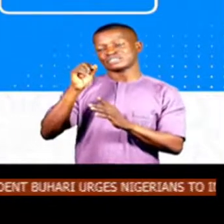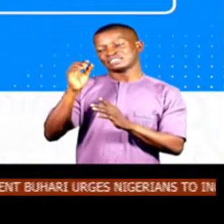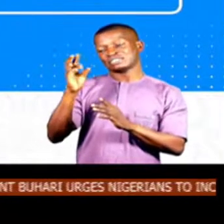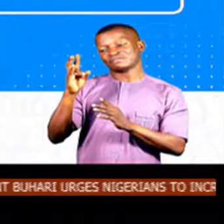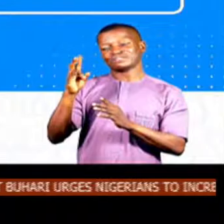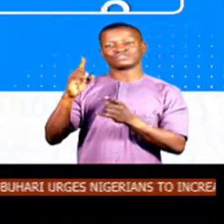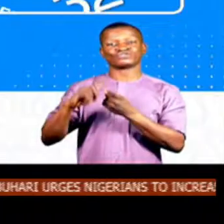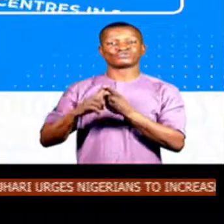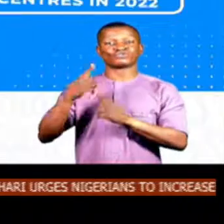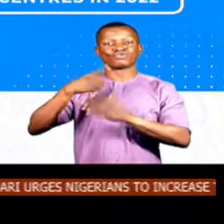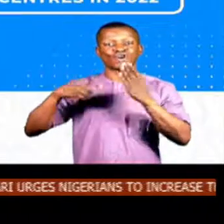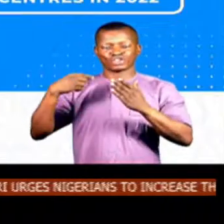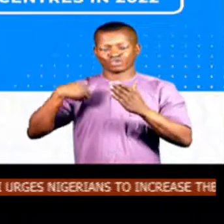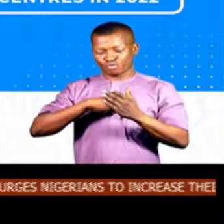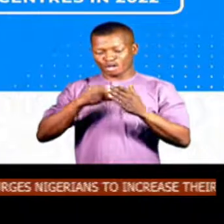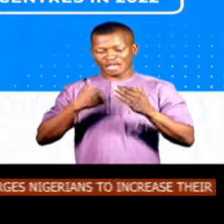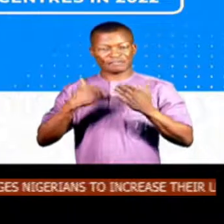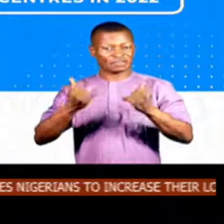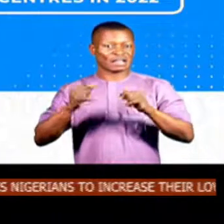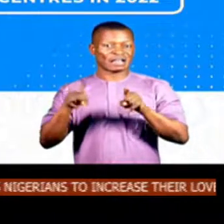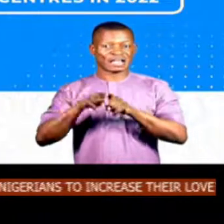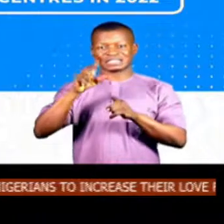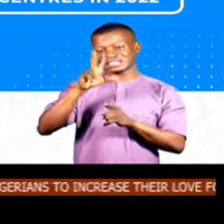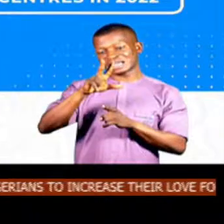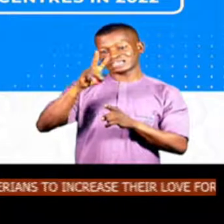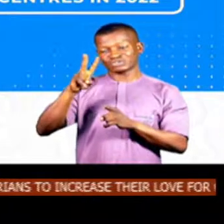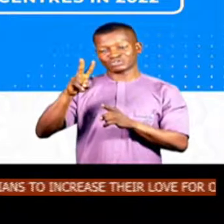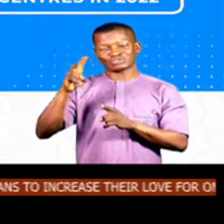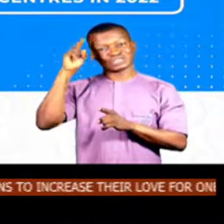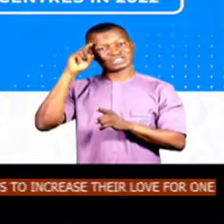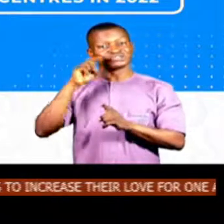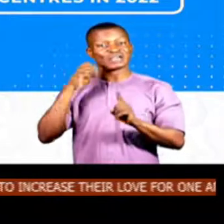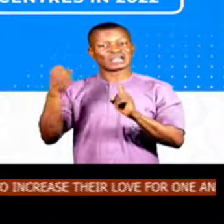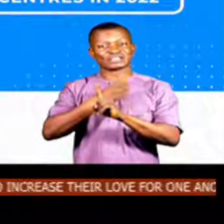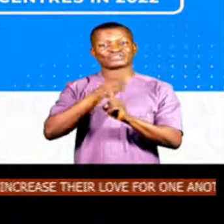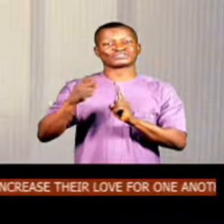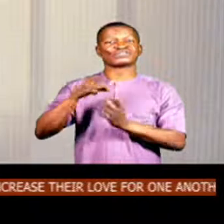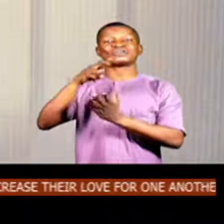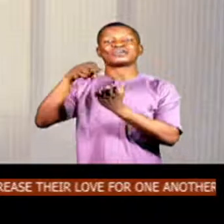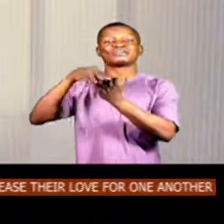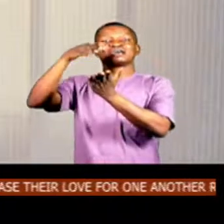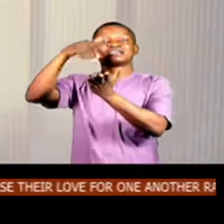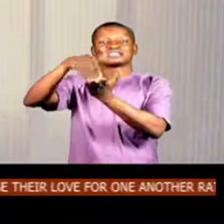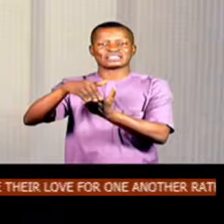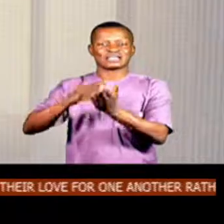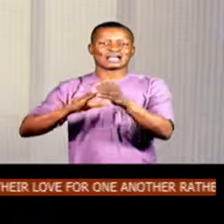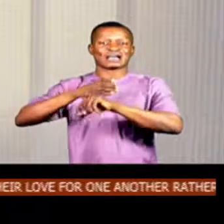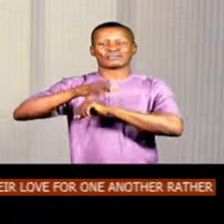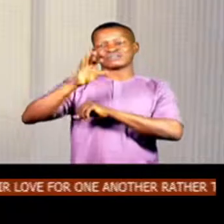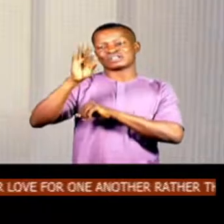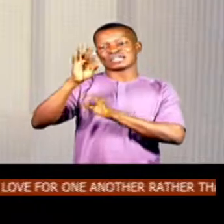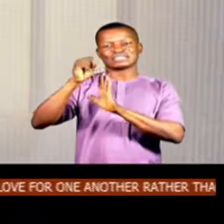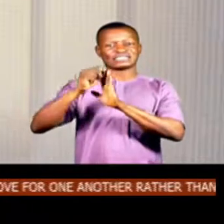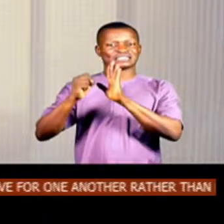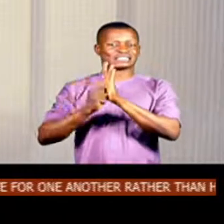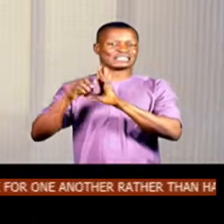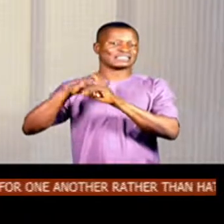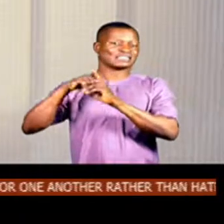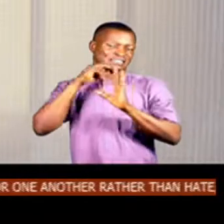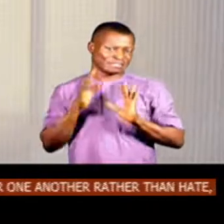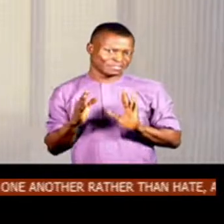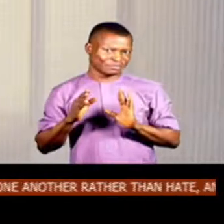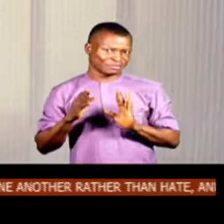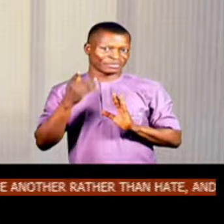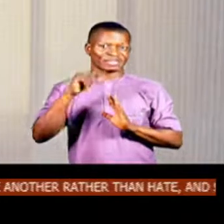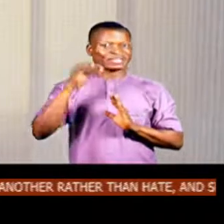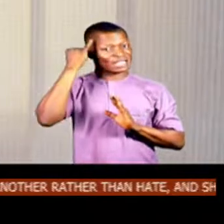of 2017 to what we now have as 32 sexual assault referral centers across 19 states in Nigeria.